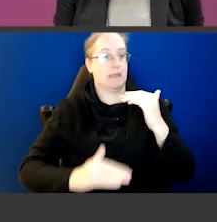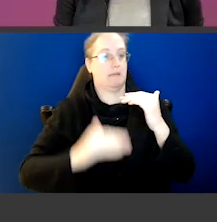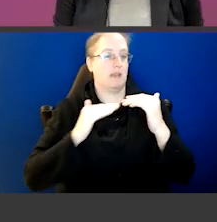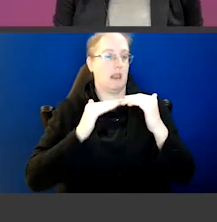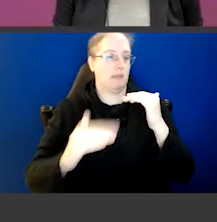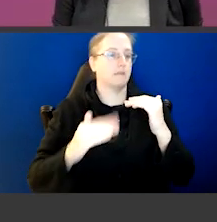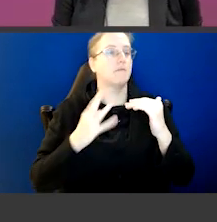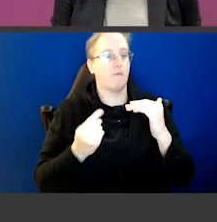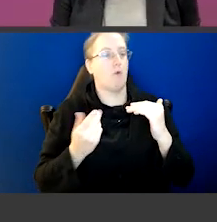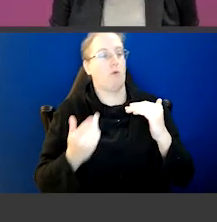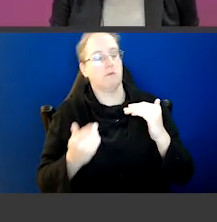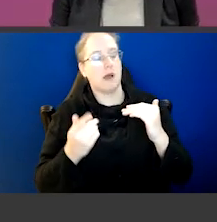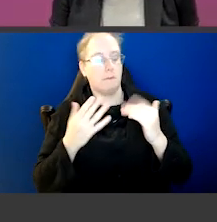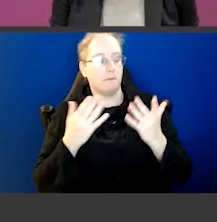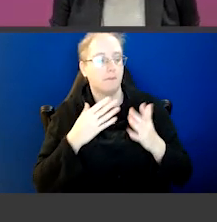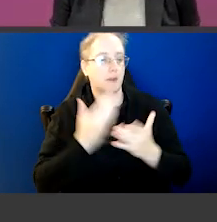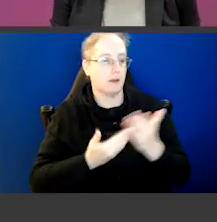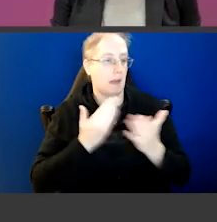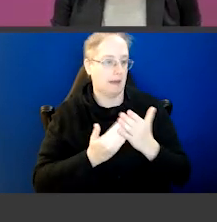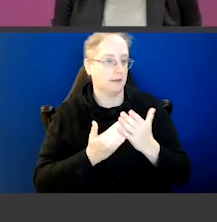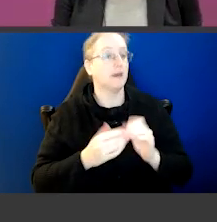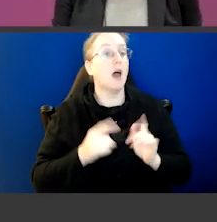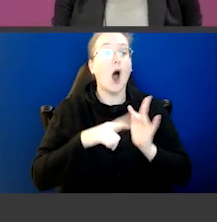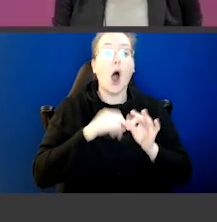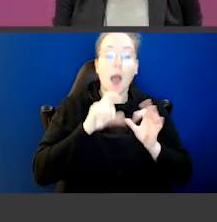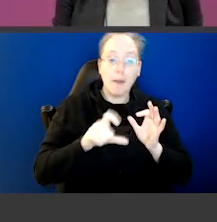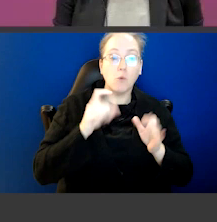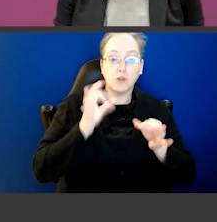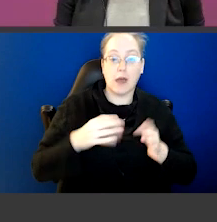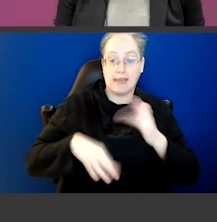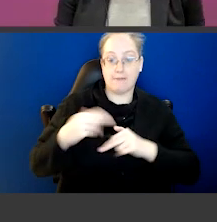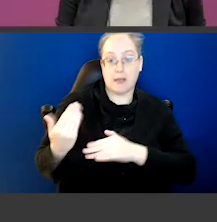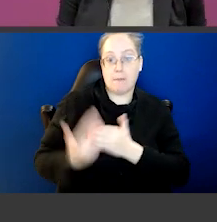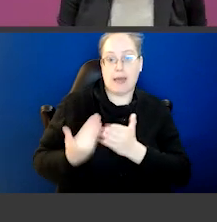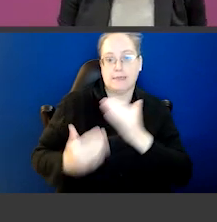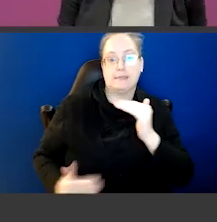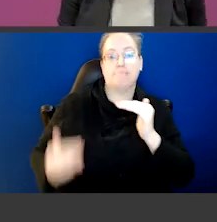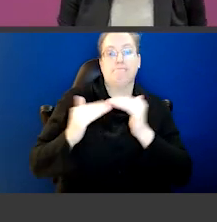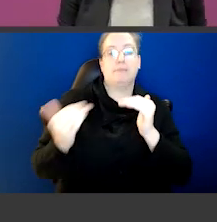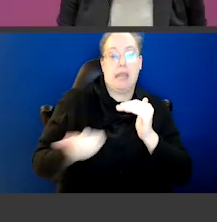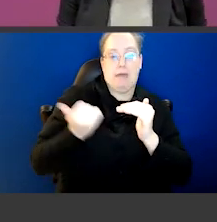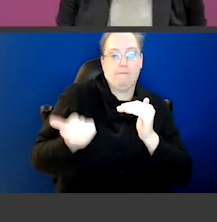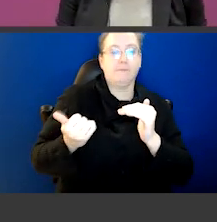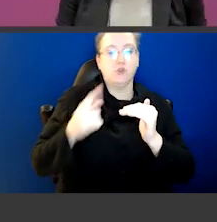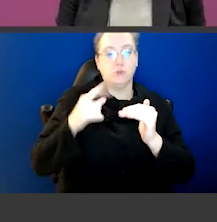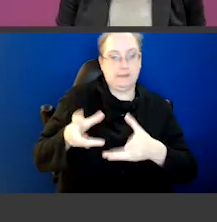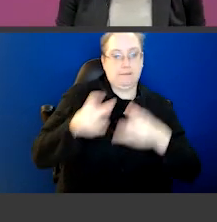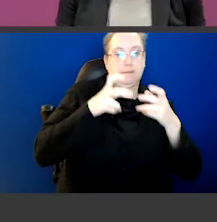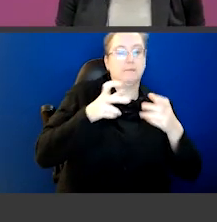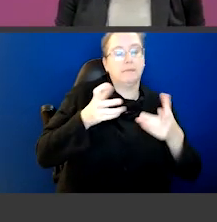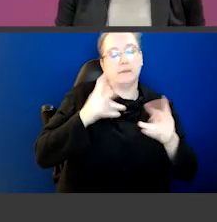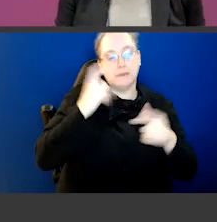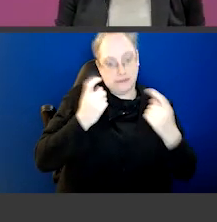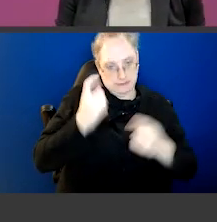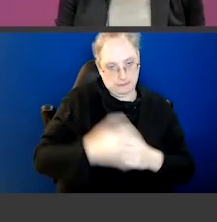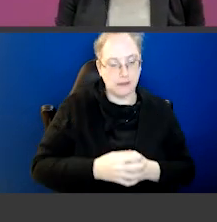will generally decide if that threshold is met. If a complaint meets this threshold, the person who made it will